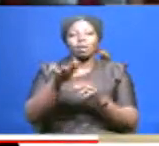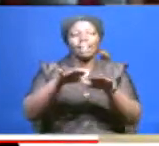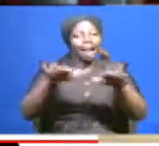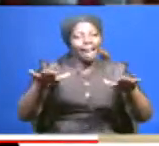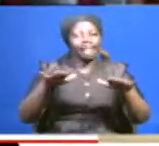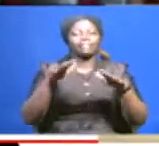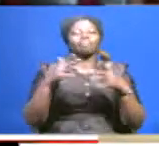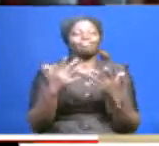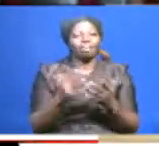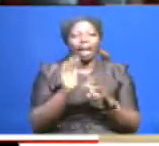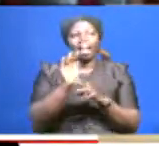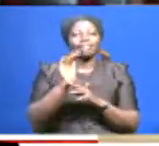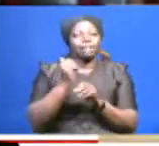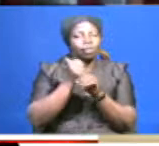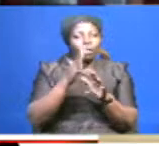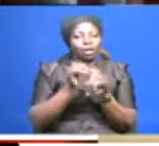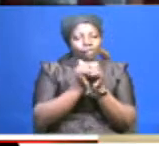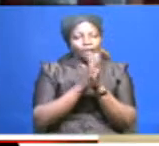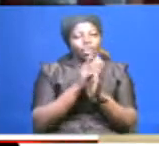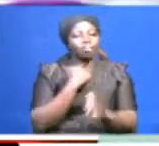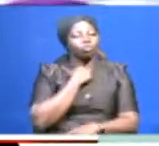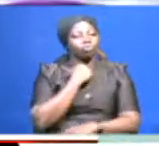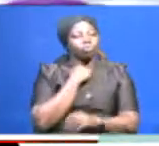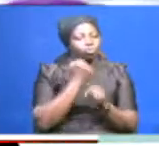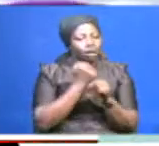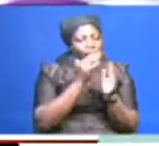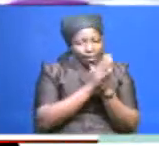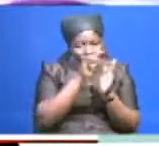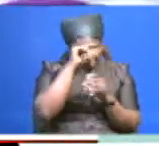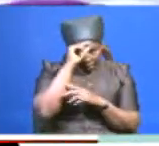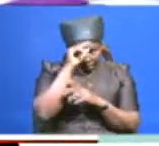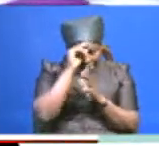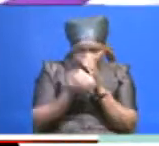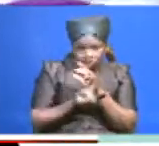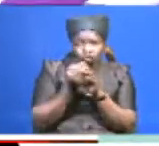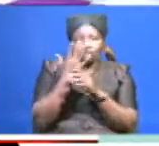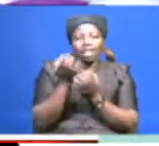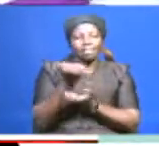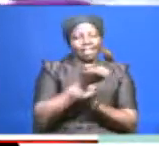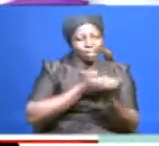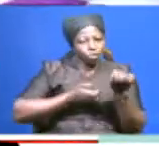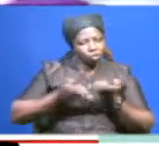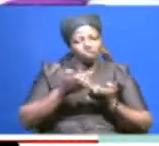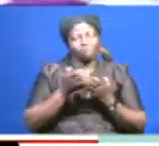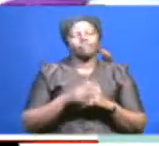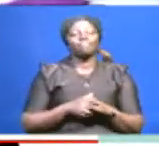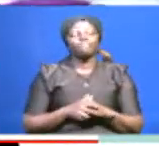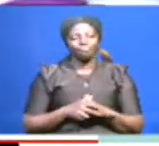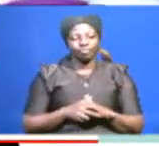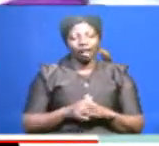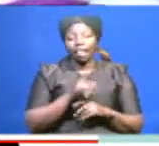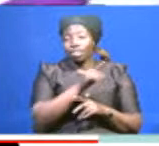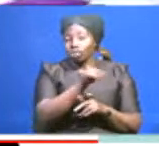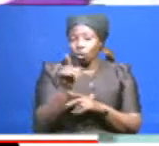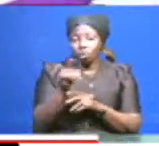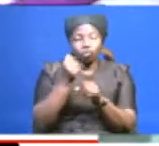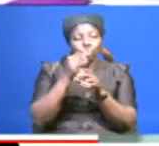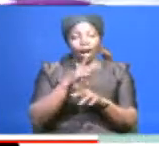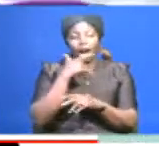imploring workers and their unions to work with the government in growing the economy. Hawa wafanyikazi walio